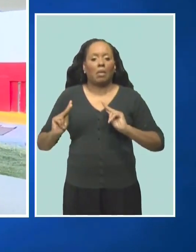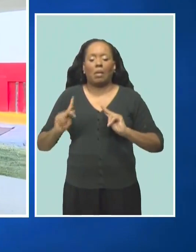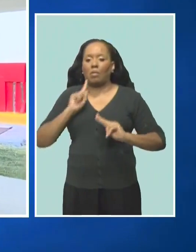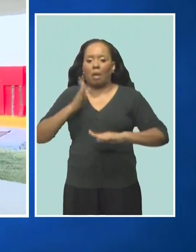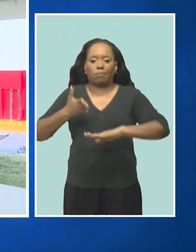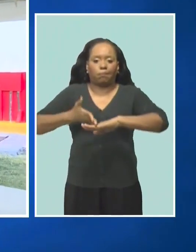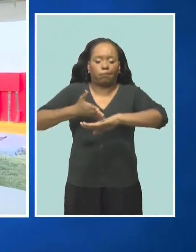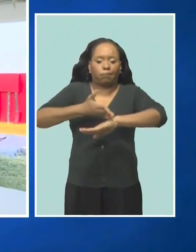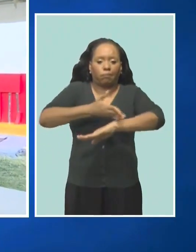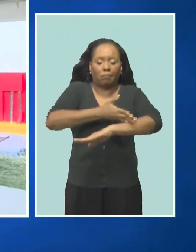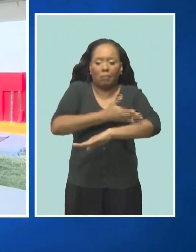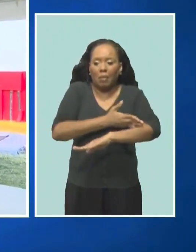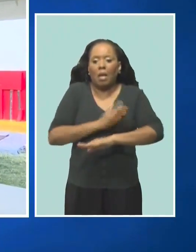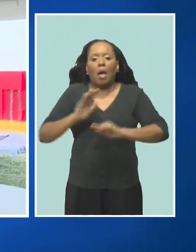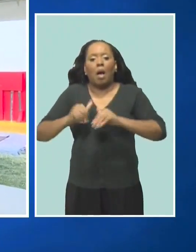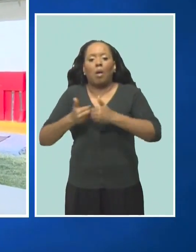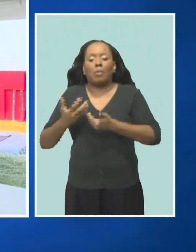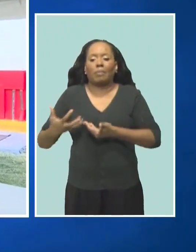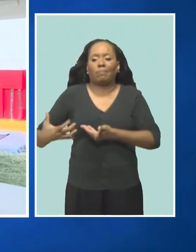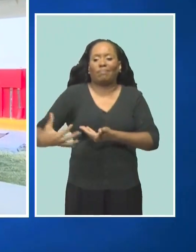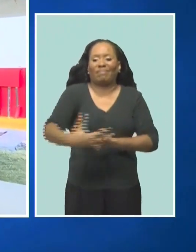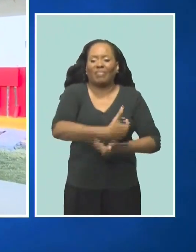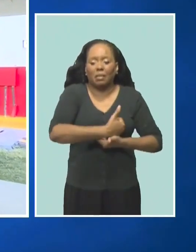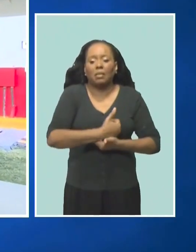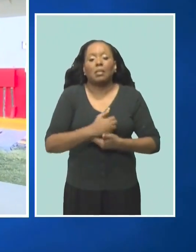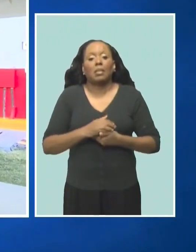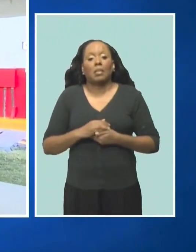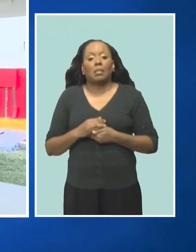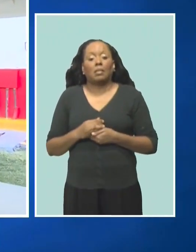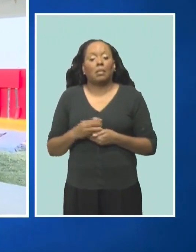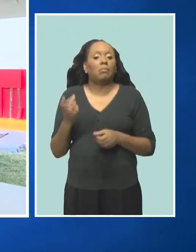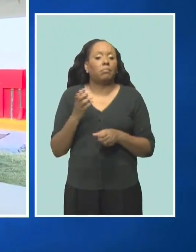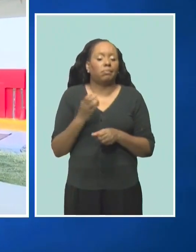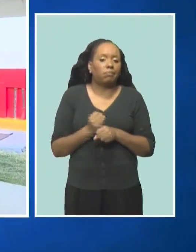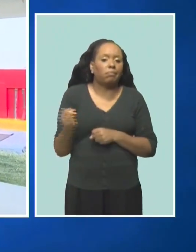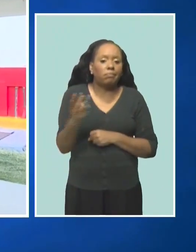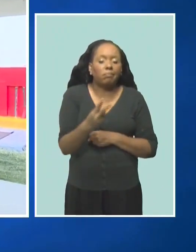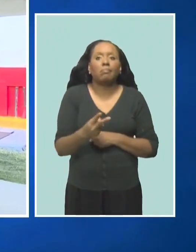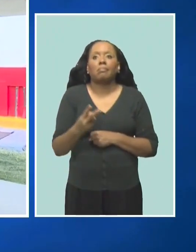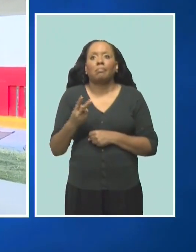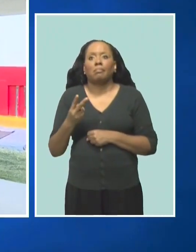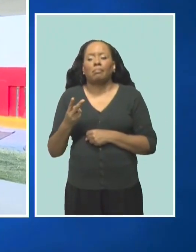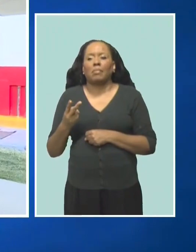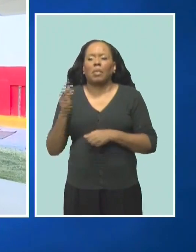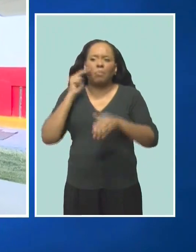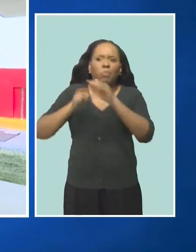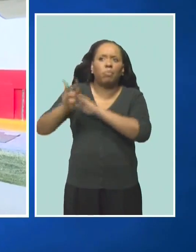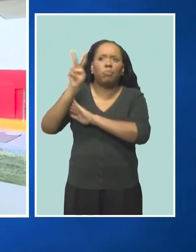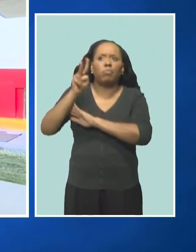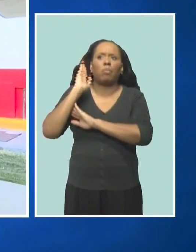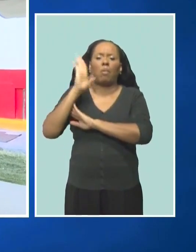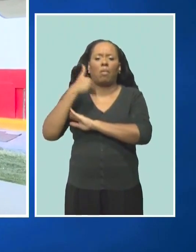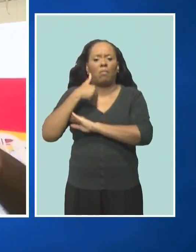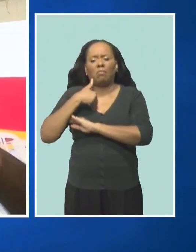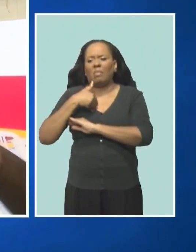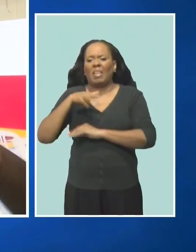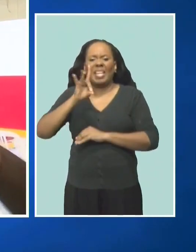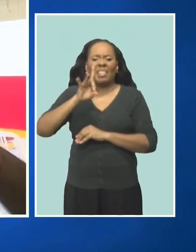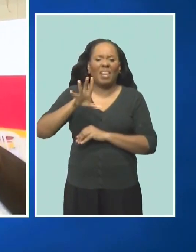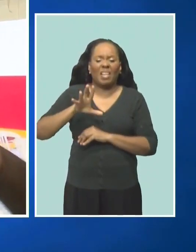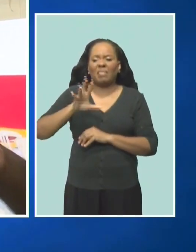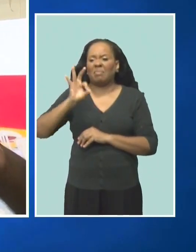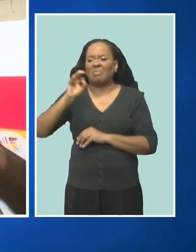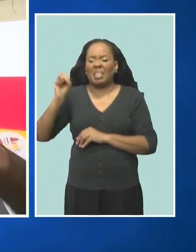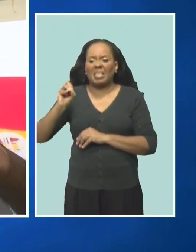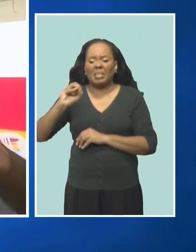enhance the collection mechanism. So within the next 2 years, we see it, we're projecting to be back at 85–90%. Head